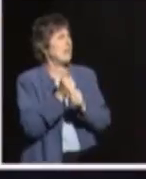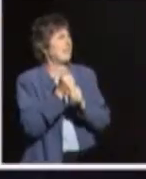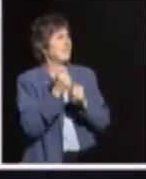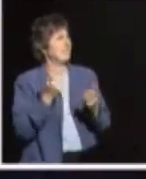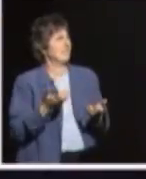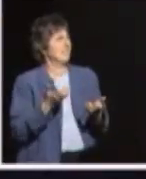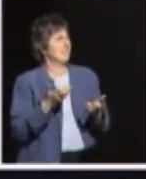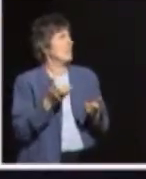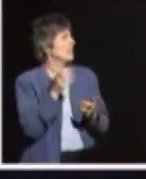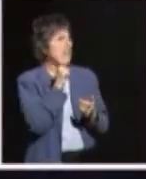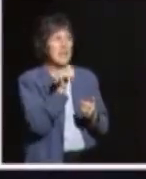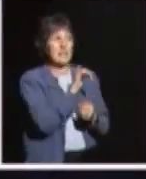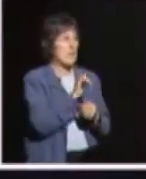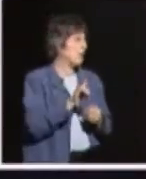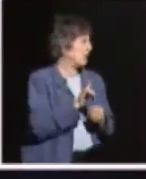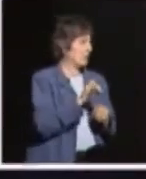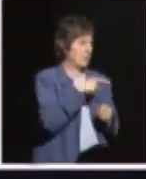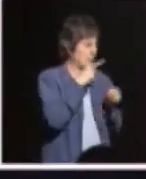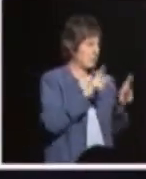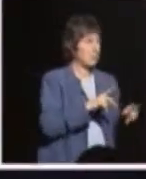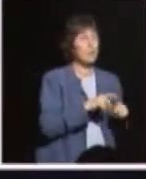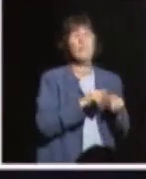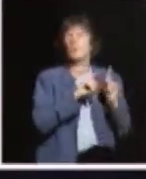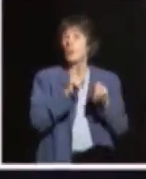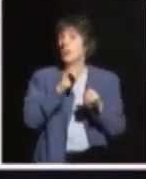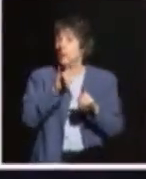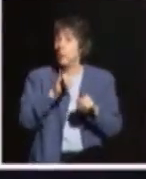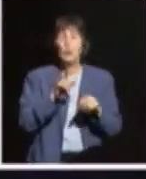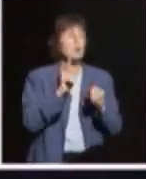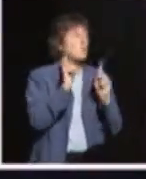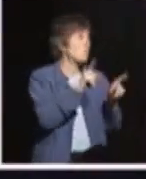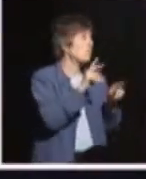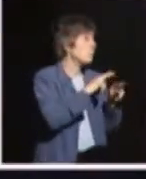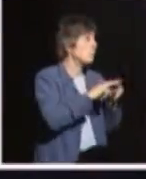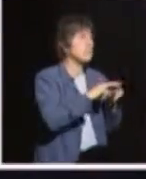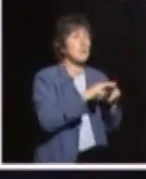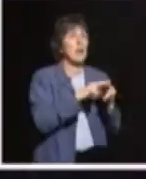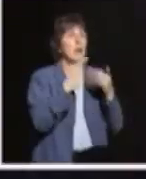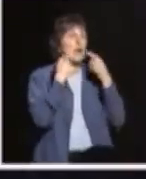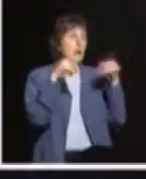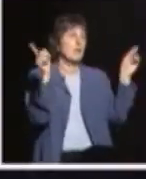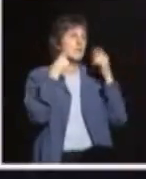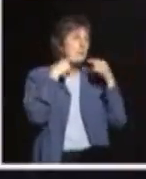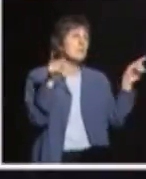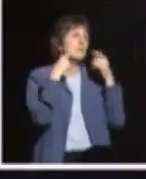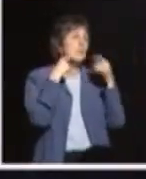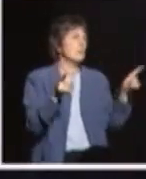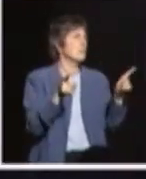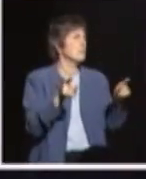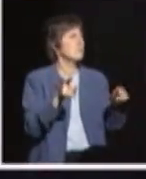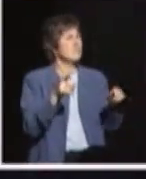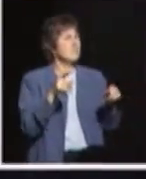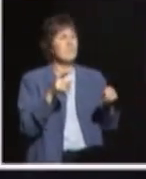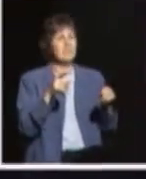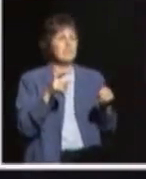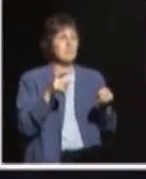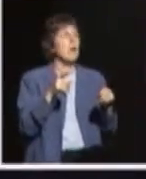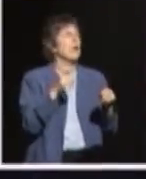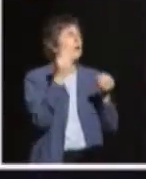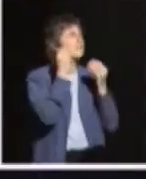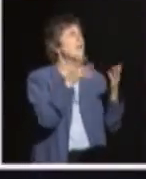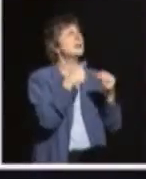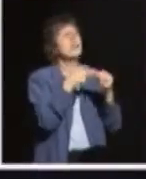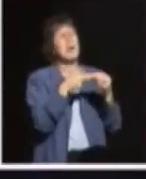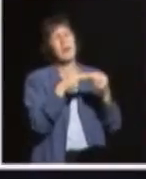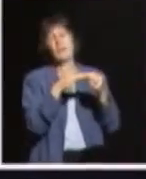hearing. In airports and railways, frequent announcements are made that directly impact on their ability to board transportation in